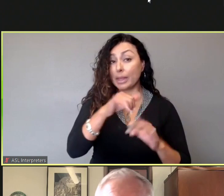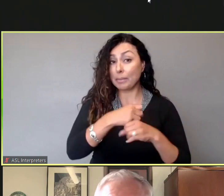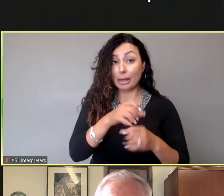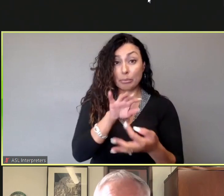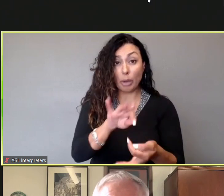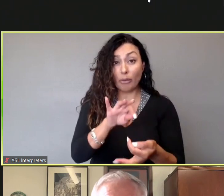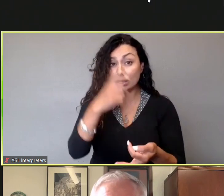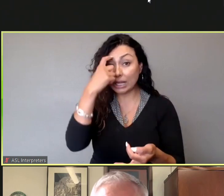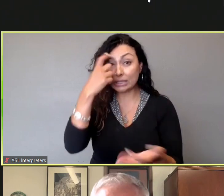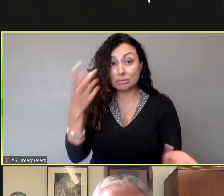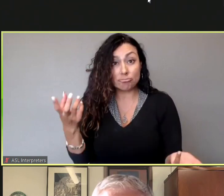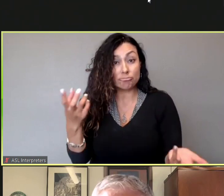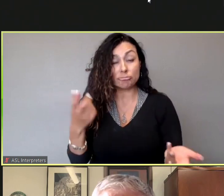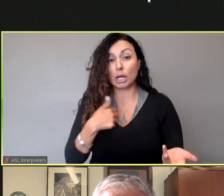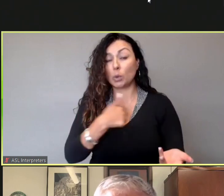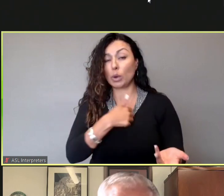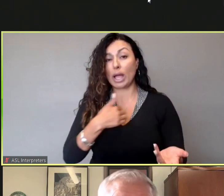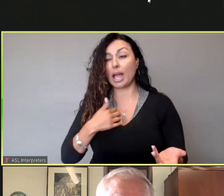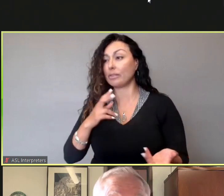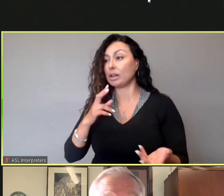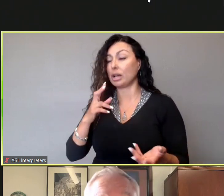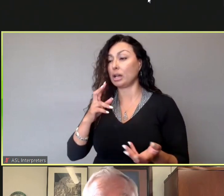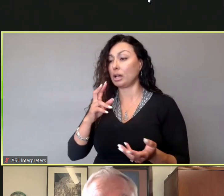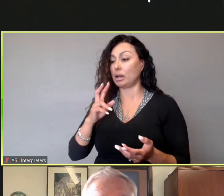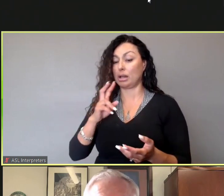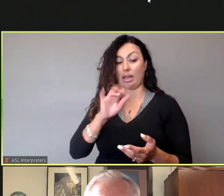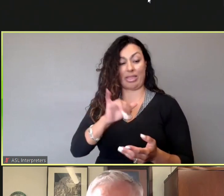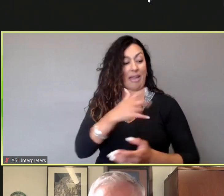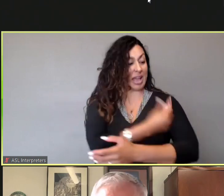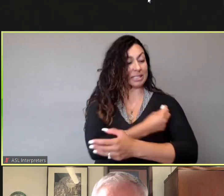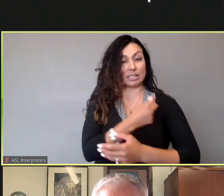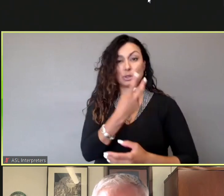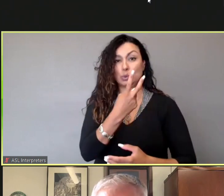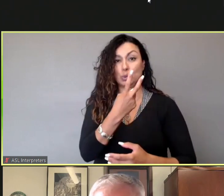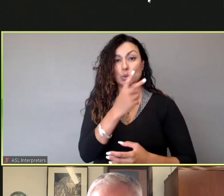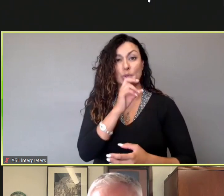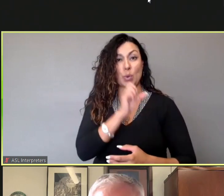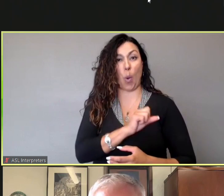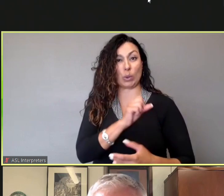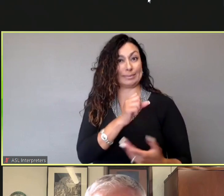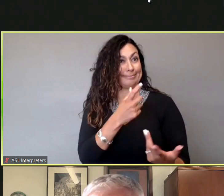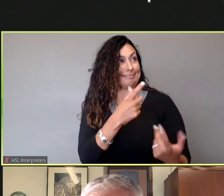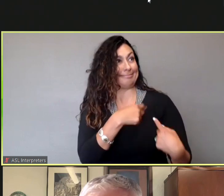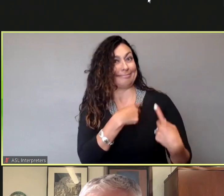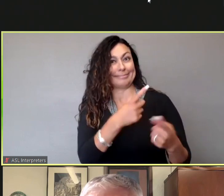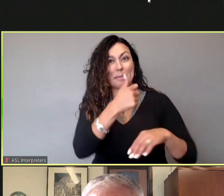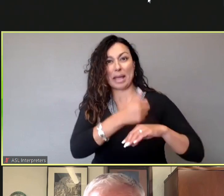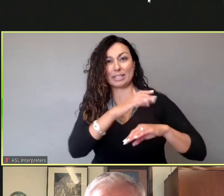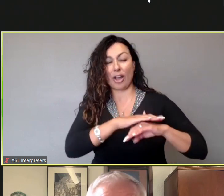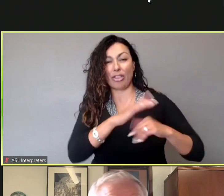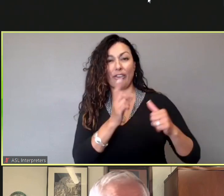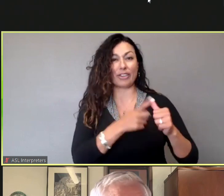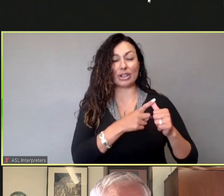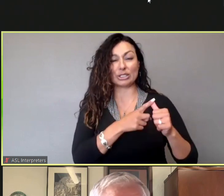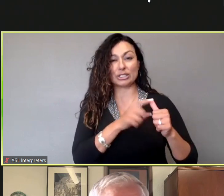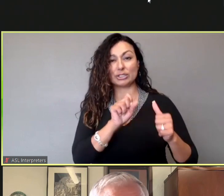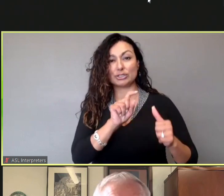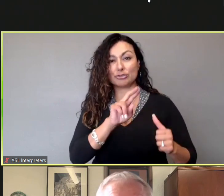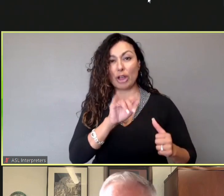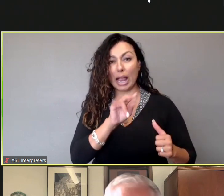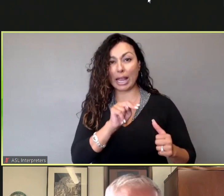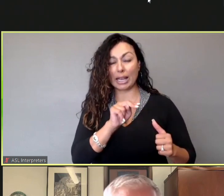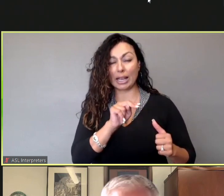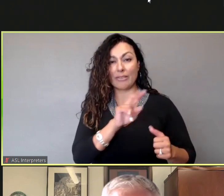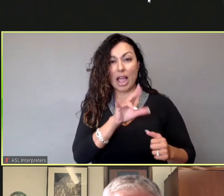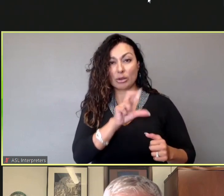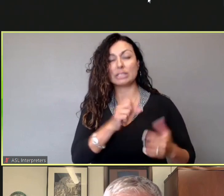sense. We have a 2-year-old vaccine, and that was based on the very first strains of the virus, and now we